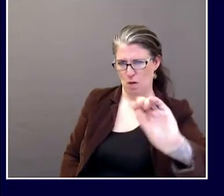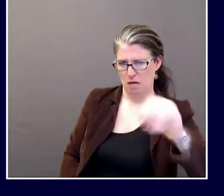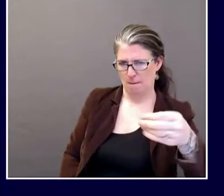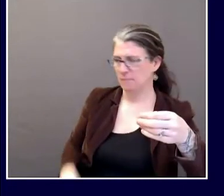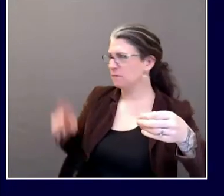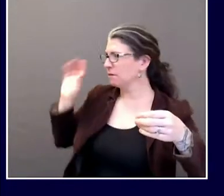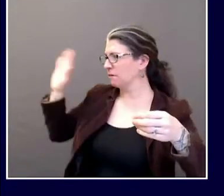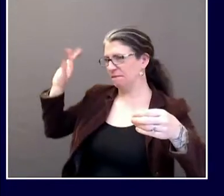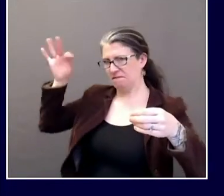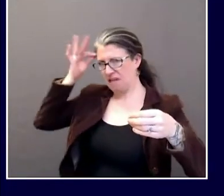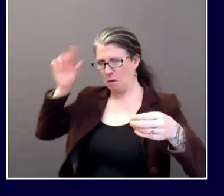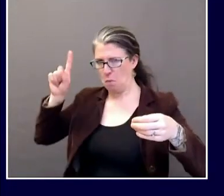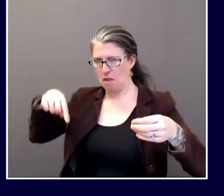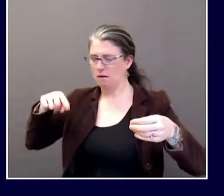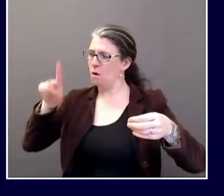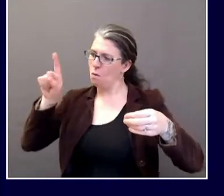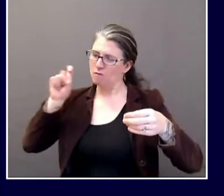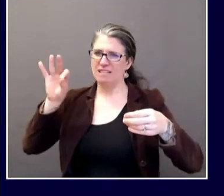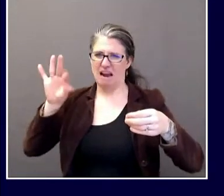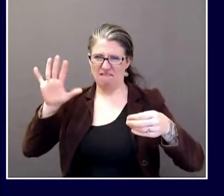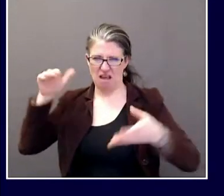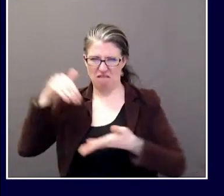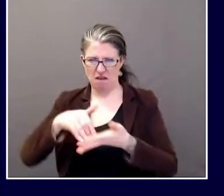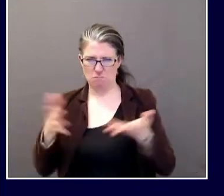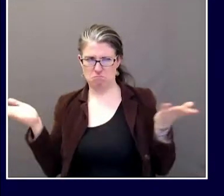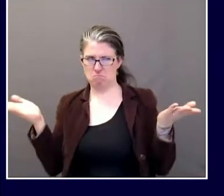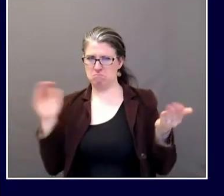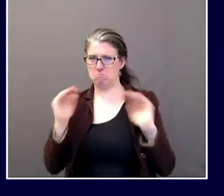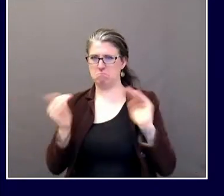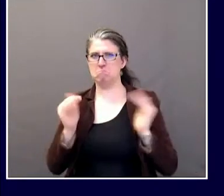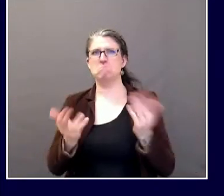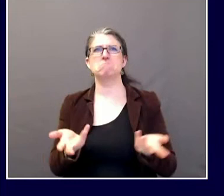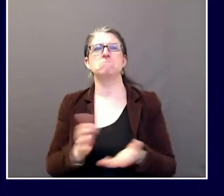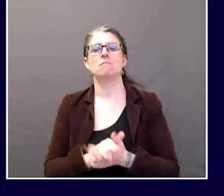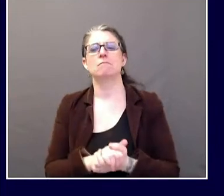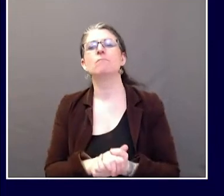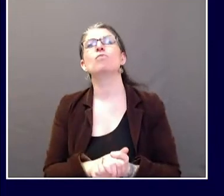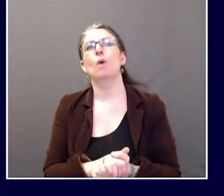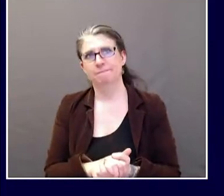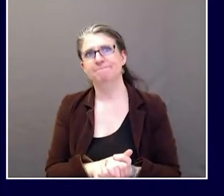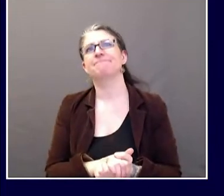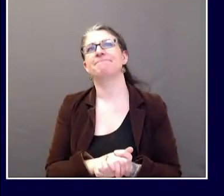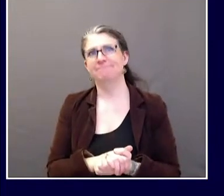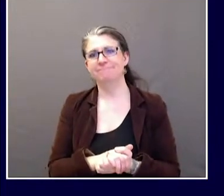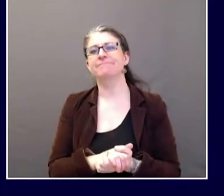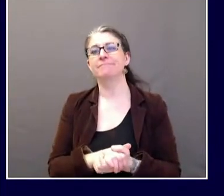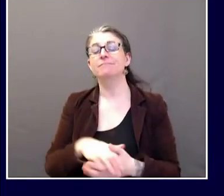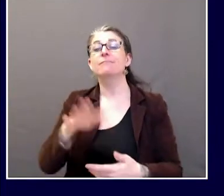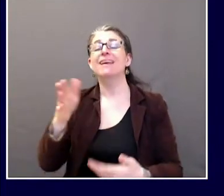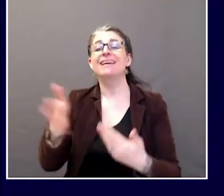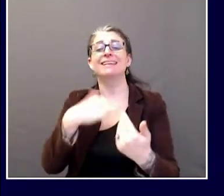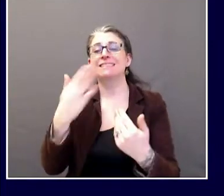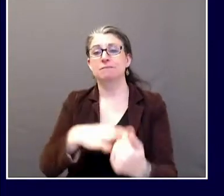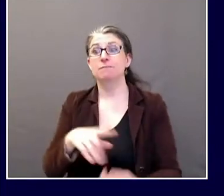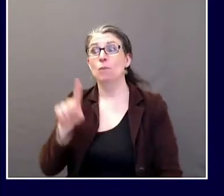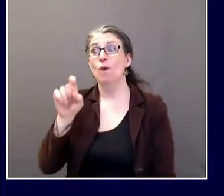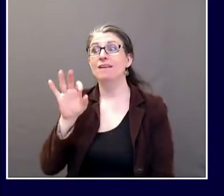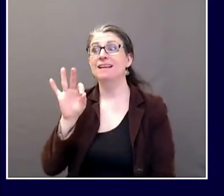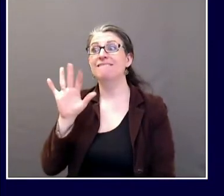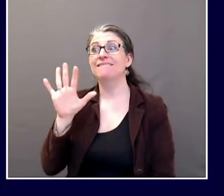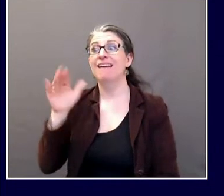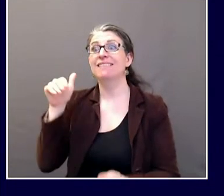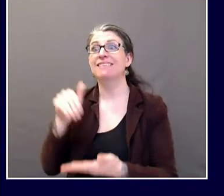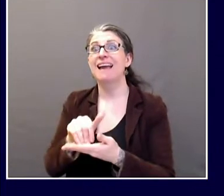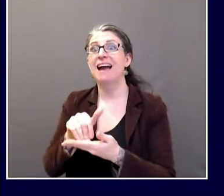talk about doses coming into the state of Maine, unless I say otherwise, I'm talking about first doses, new doses,